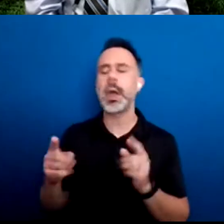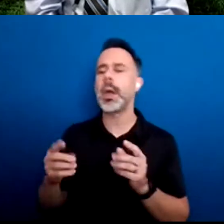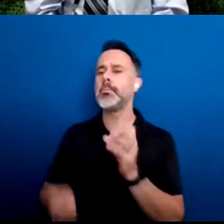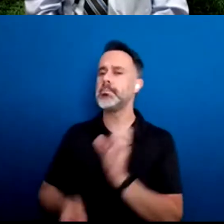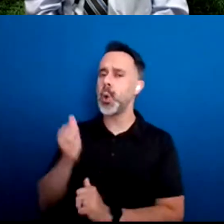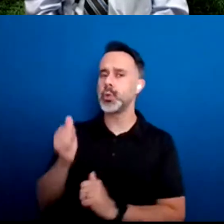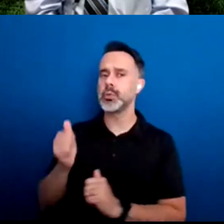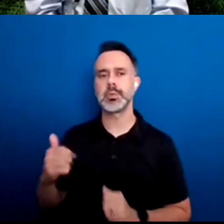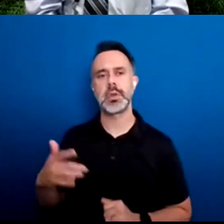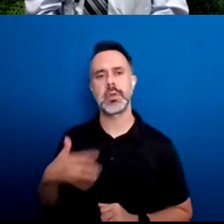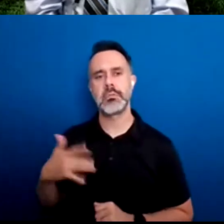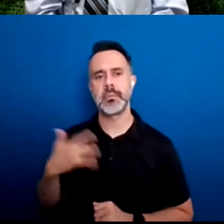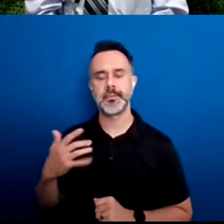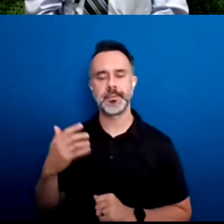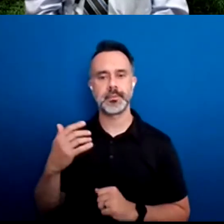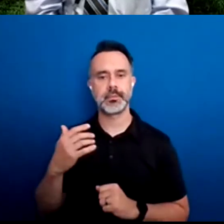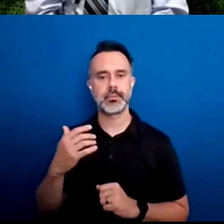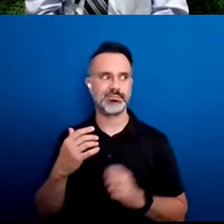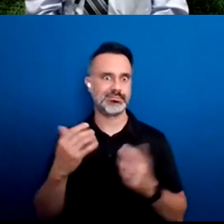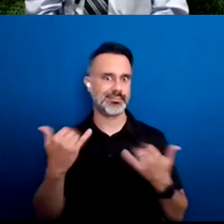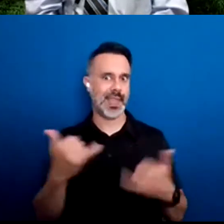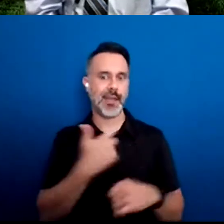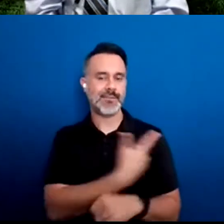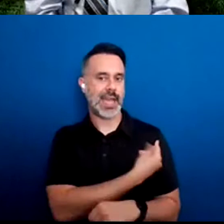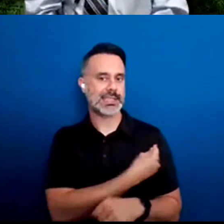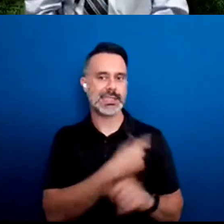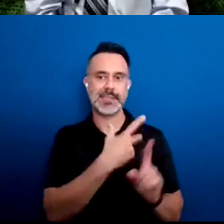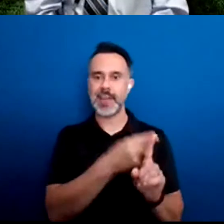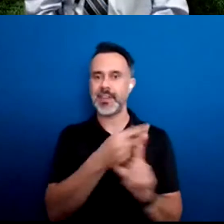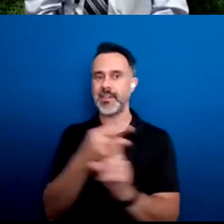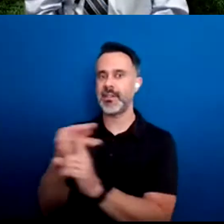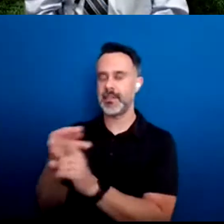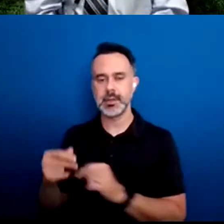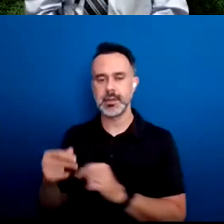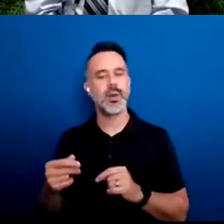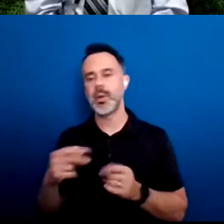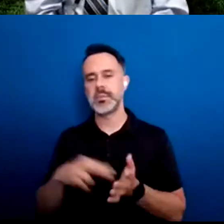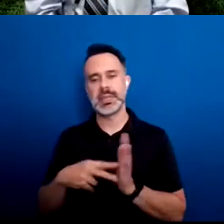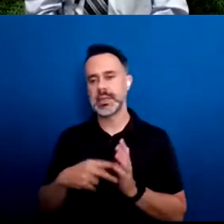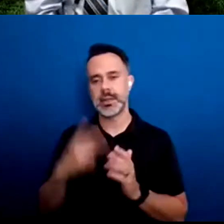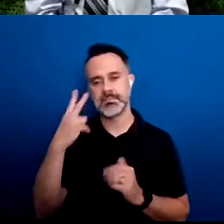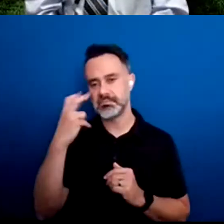the effective vaccines that we have, that we will not require the kind of